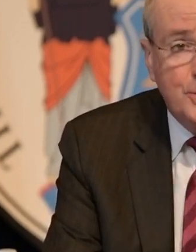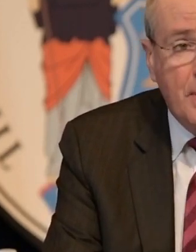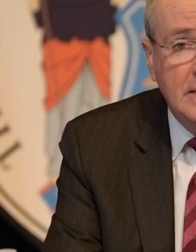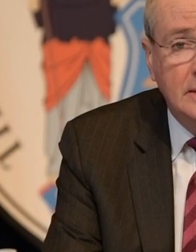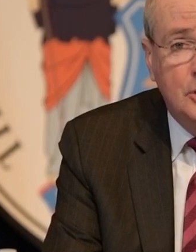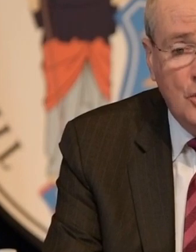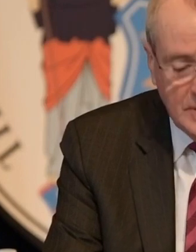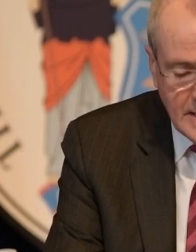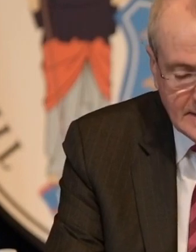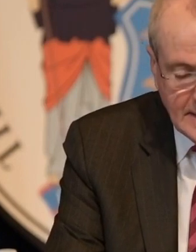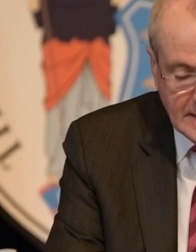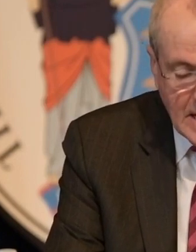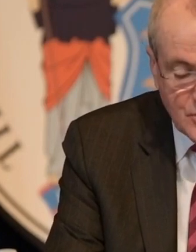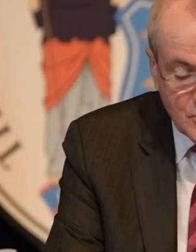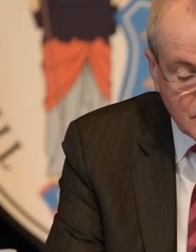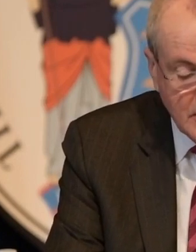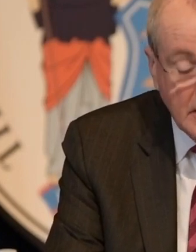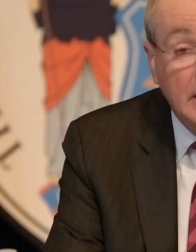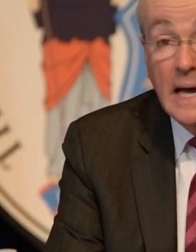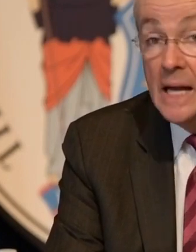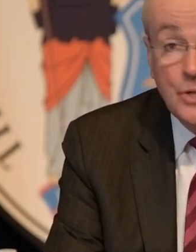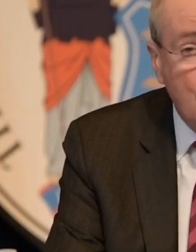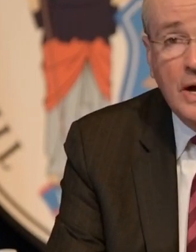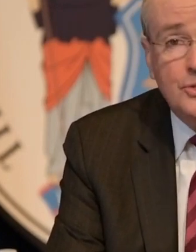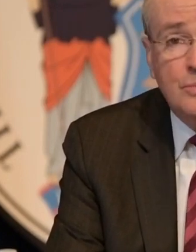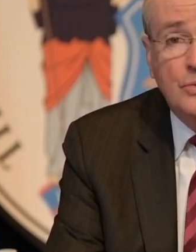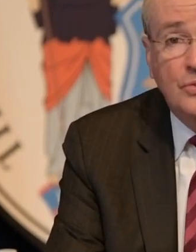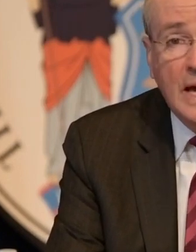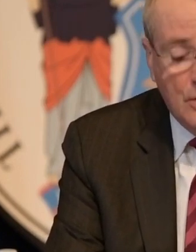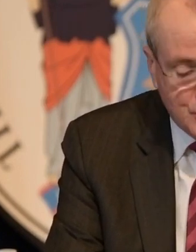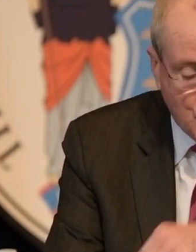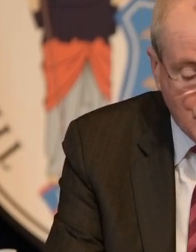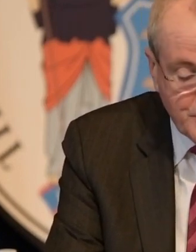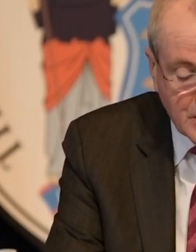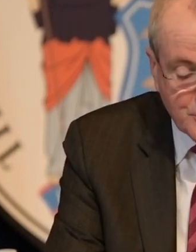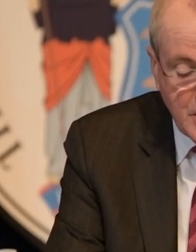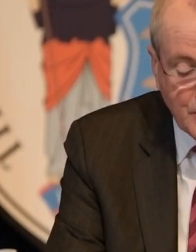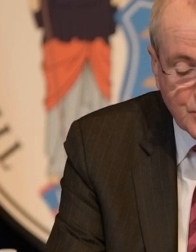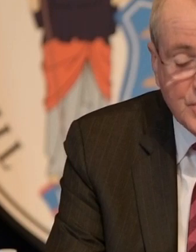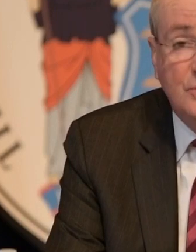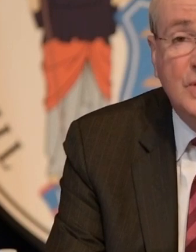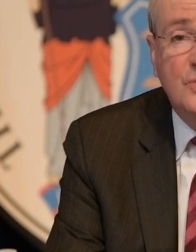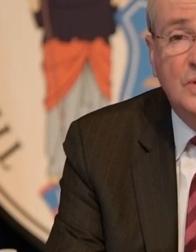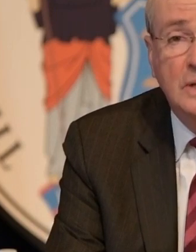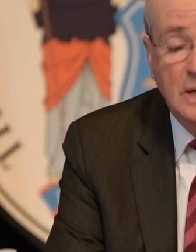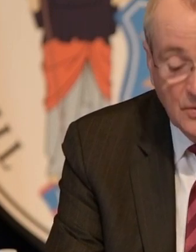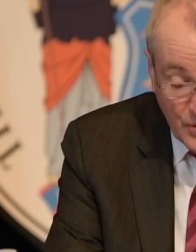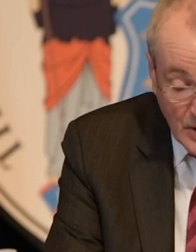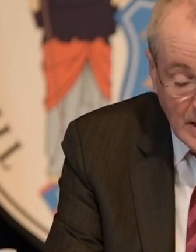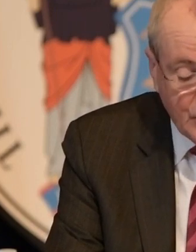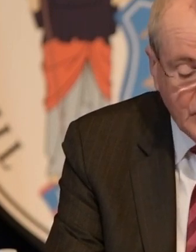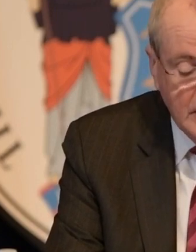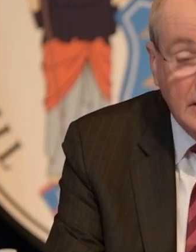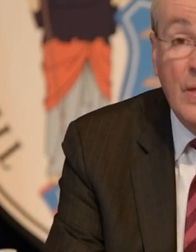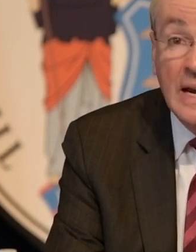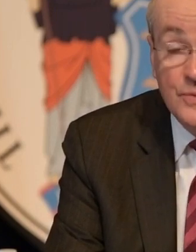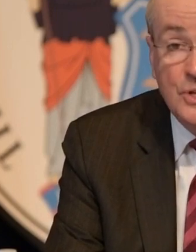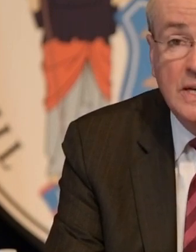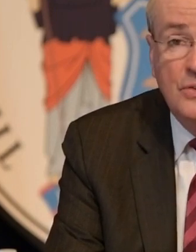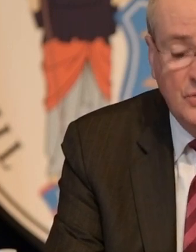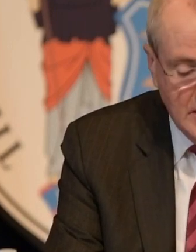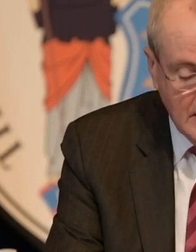large spike in COVID-19 cases and no customers at our stores because people are still fearful for their health and